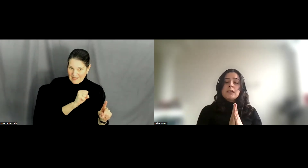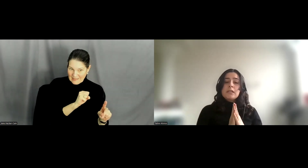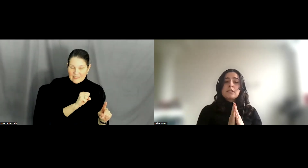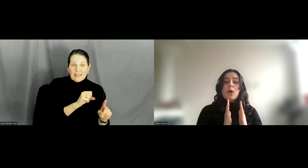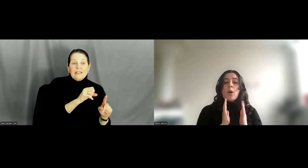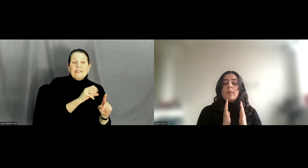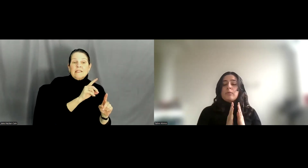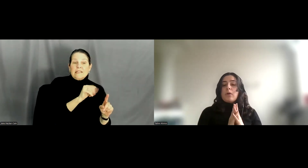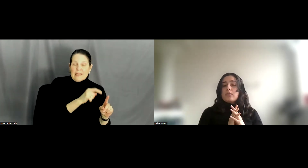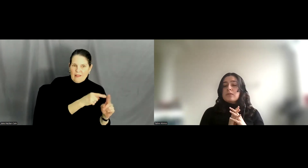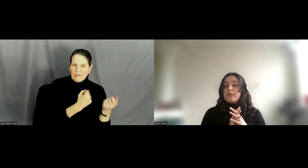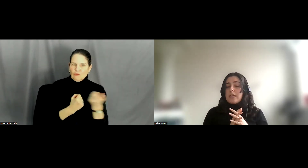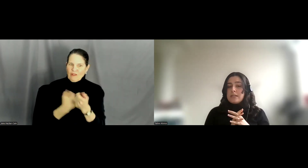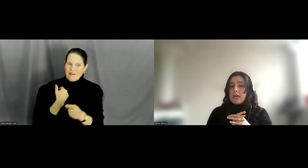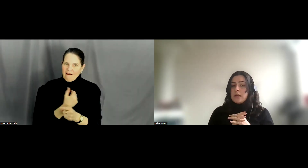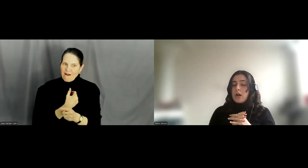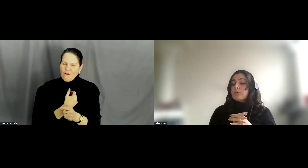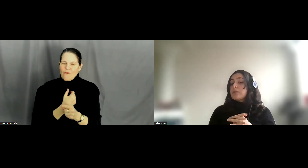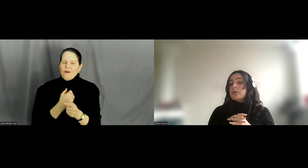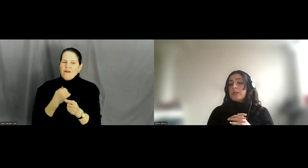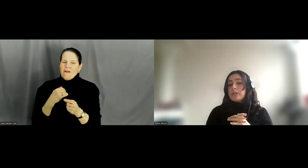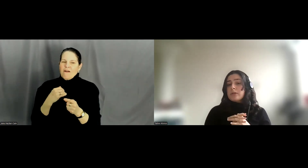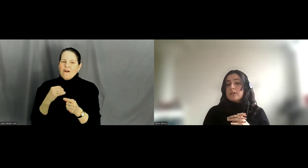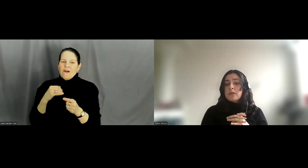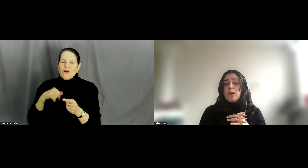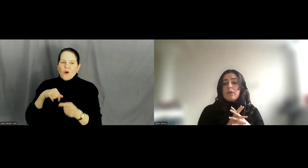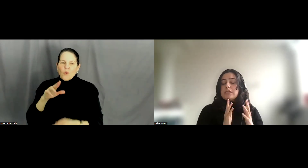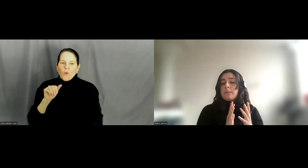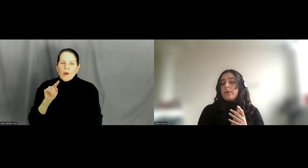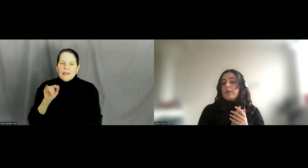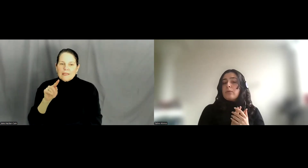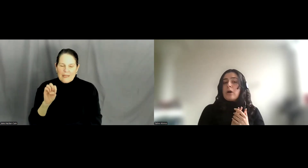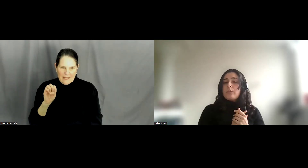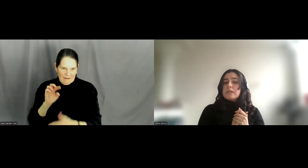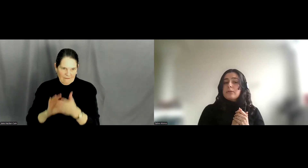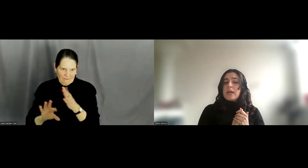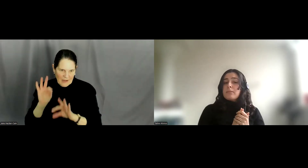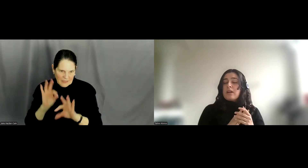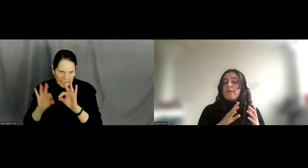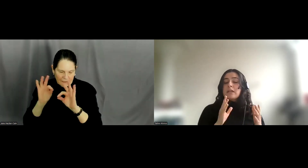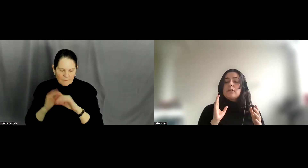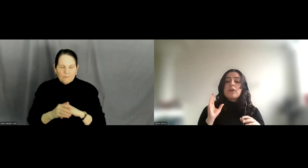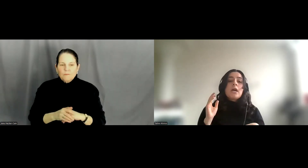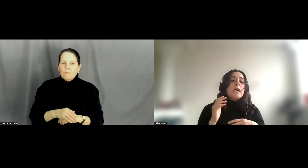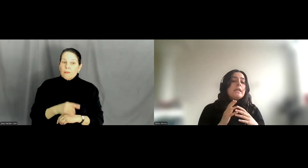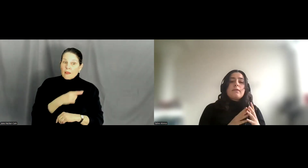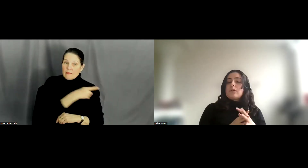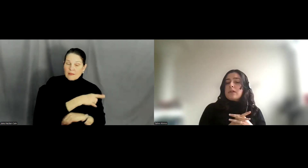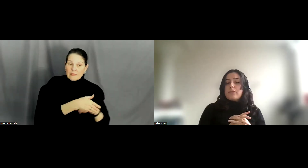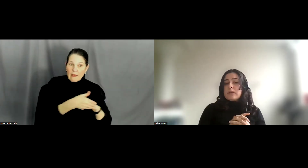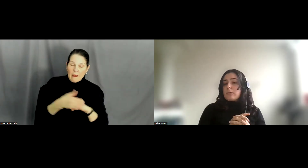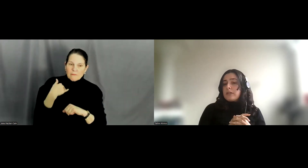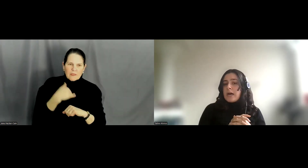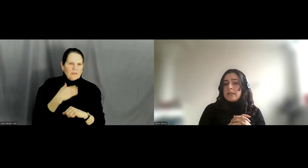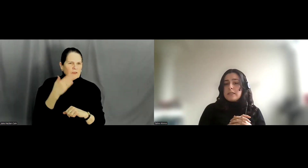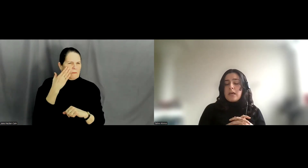qualitative findings, but will also validate our research materials. For example, it will help us create more effective interviews